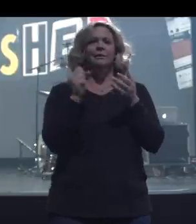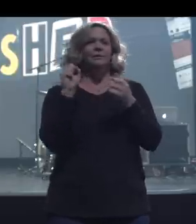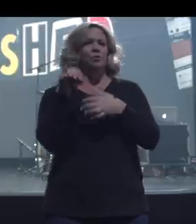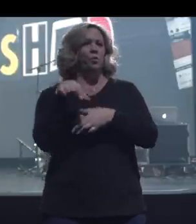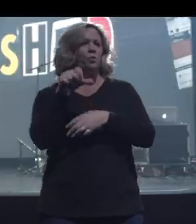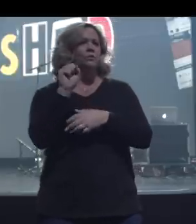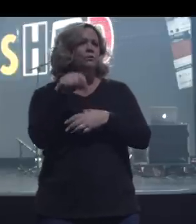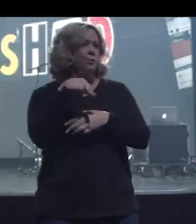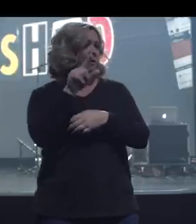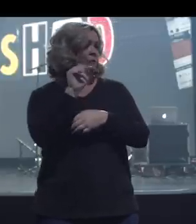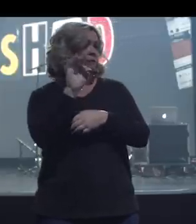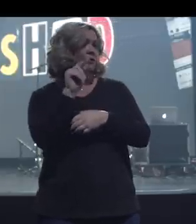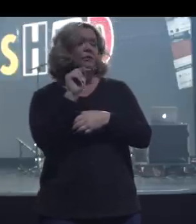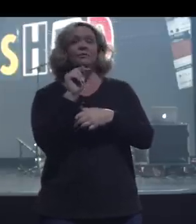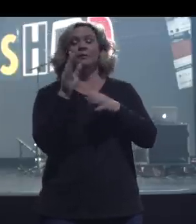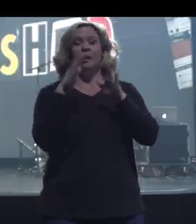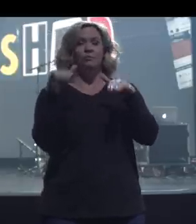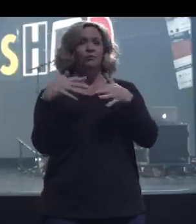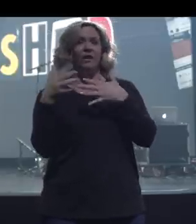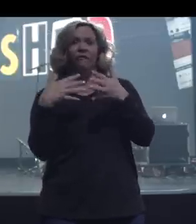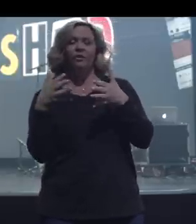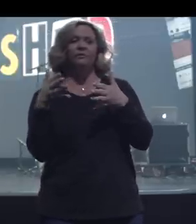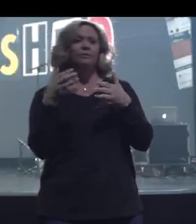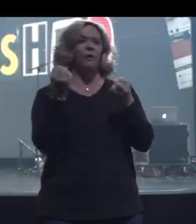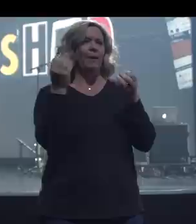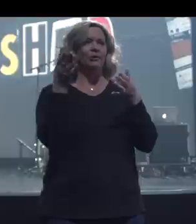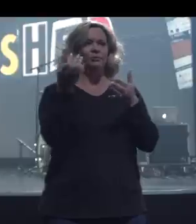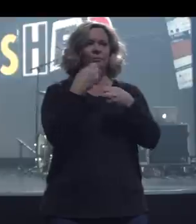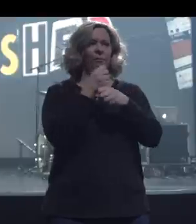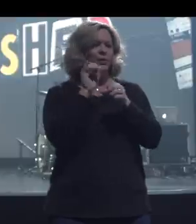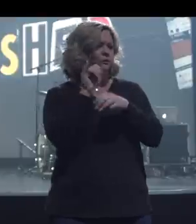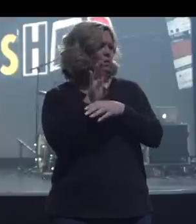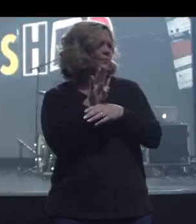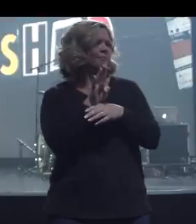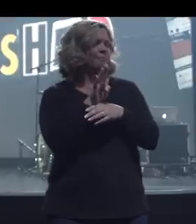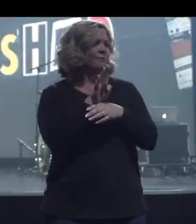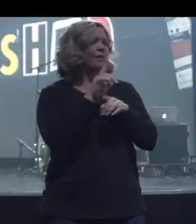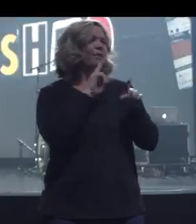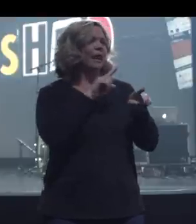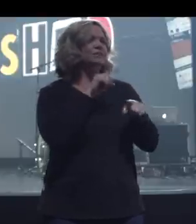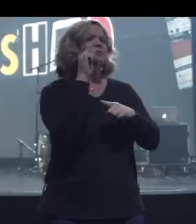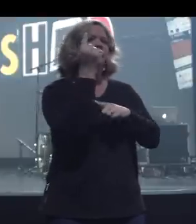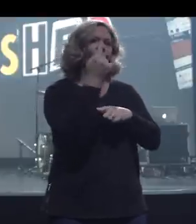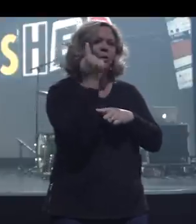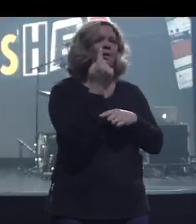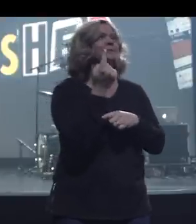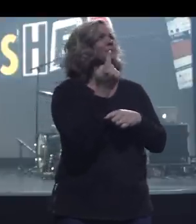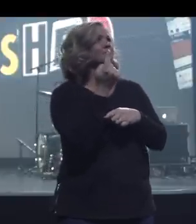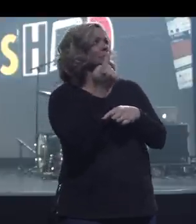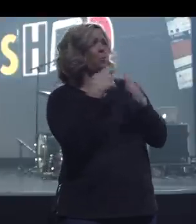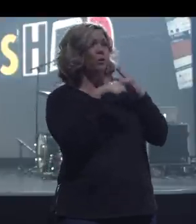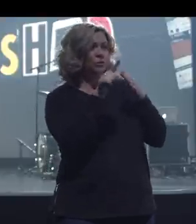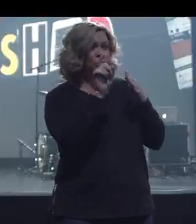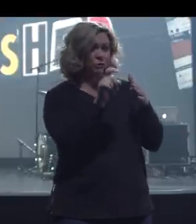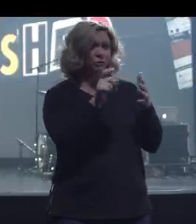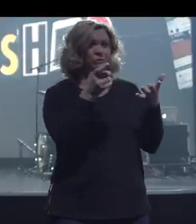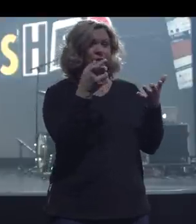is in your bank account. What's the answer to how much you'd need to have enough? What is it?